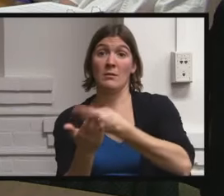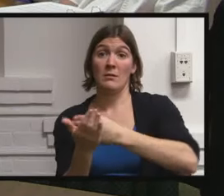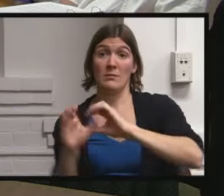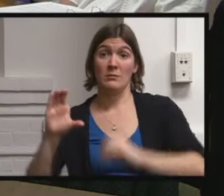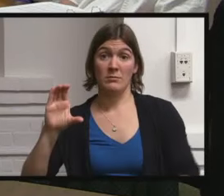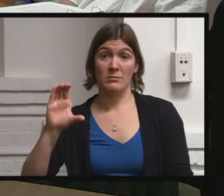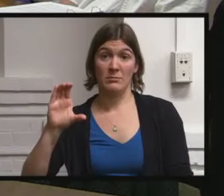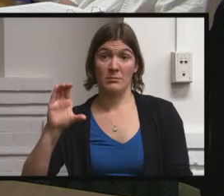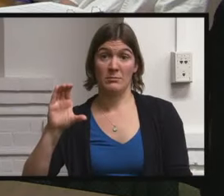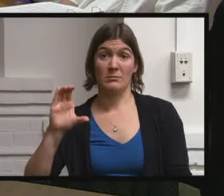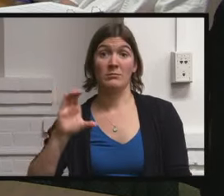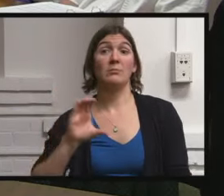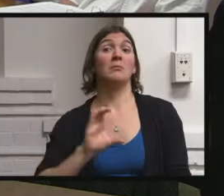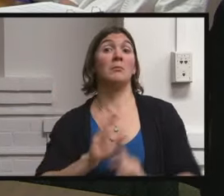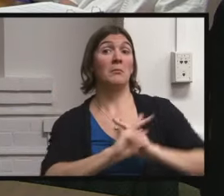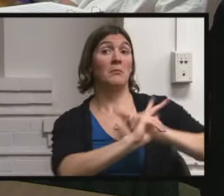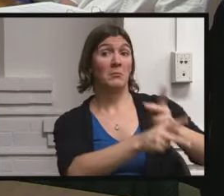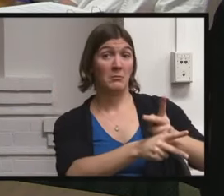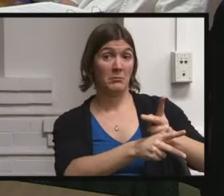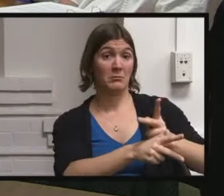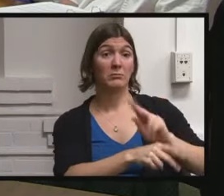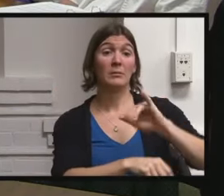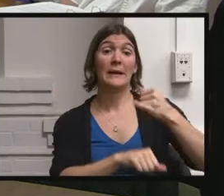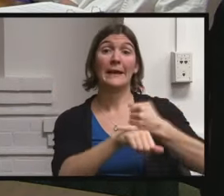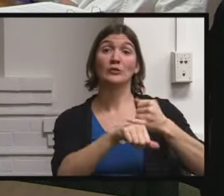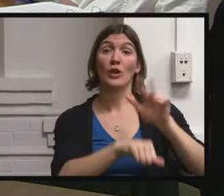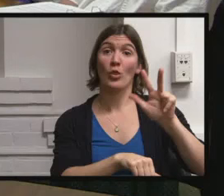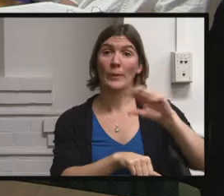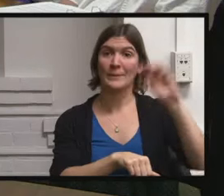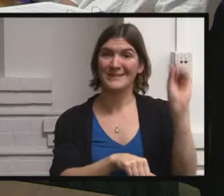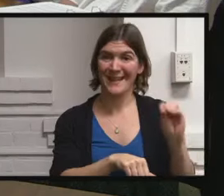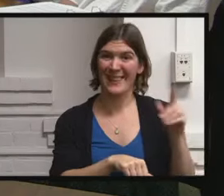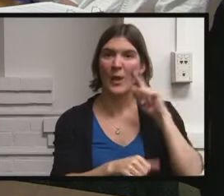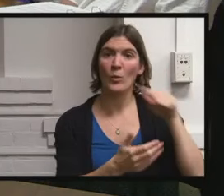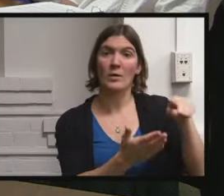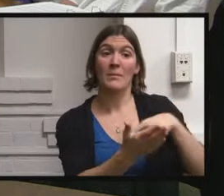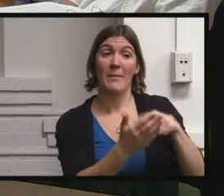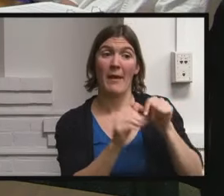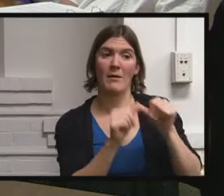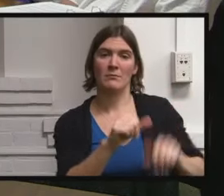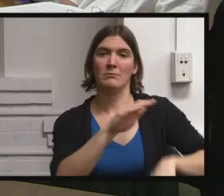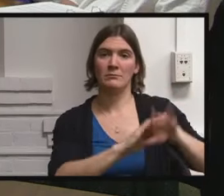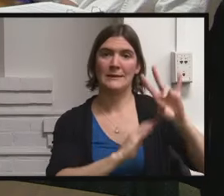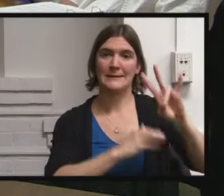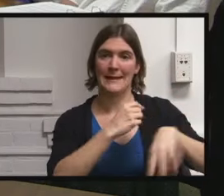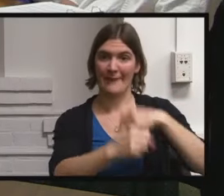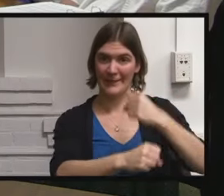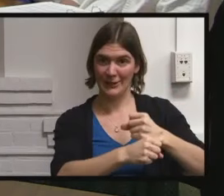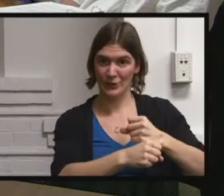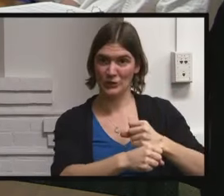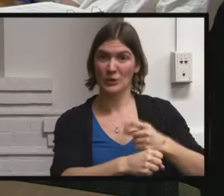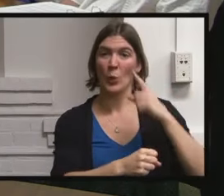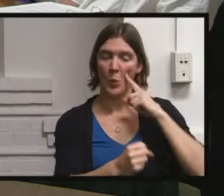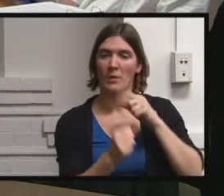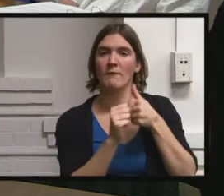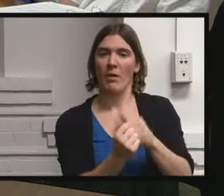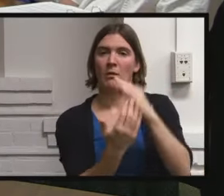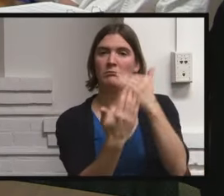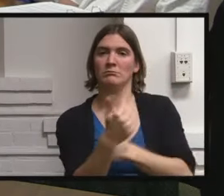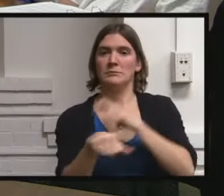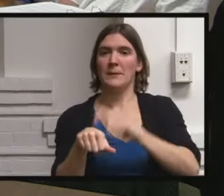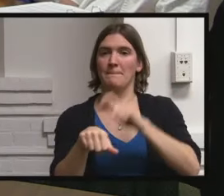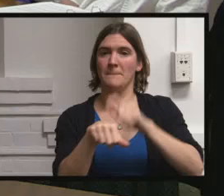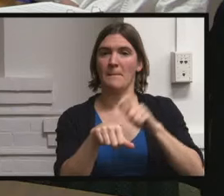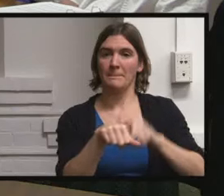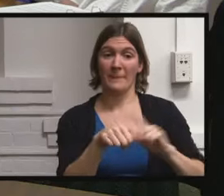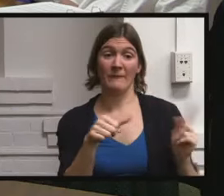loan shall incur 3% interest and shall be repaid in 7 years in accordance with a repayment schedule that